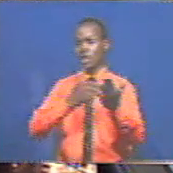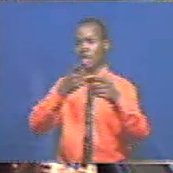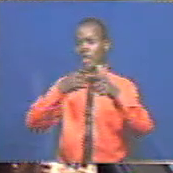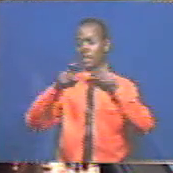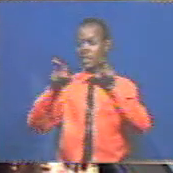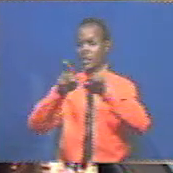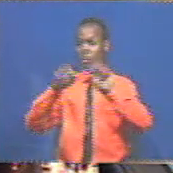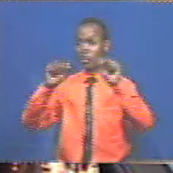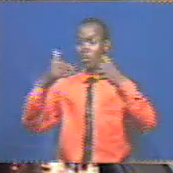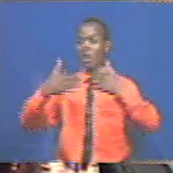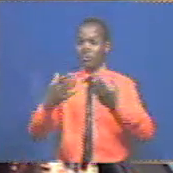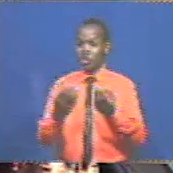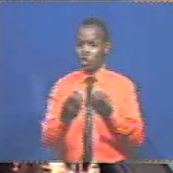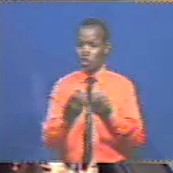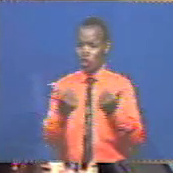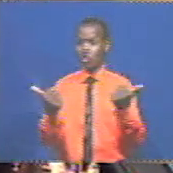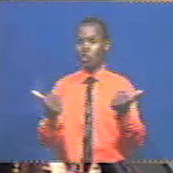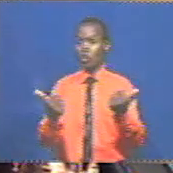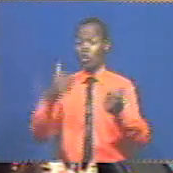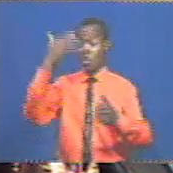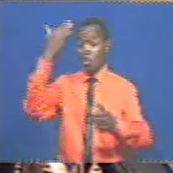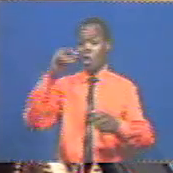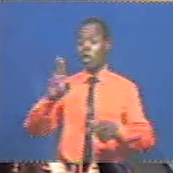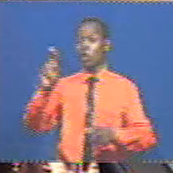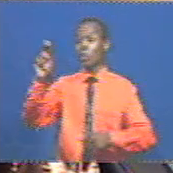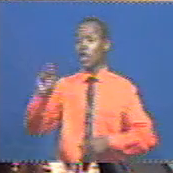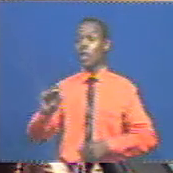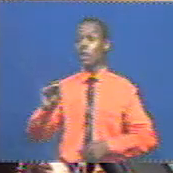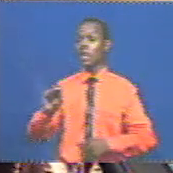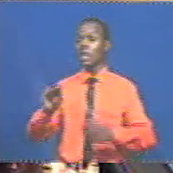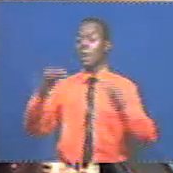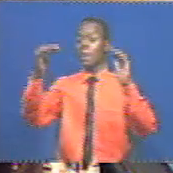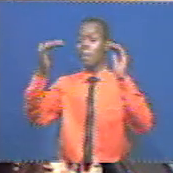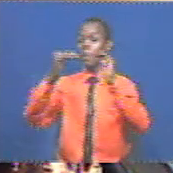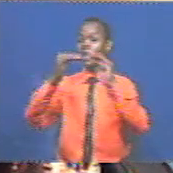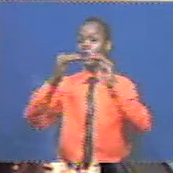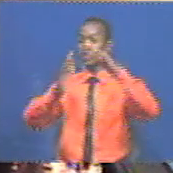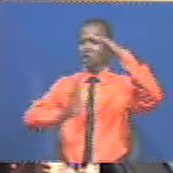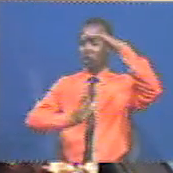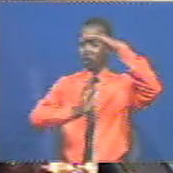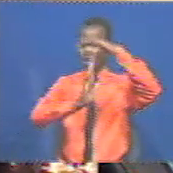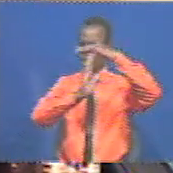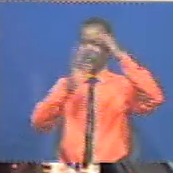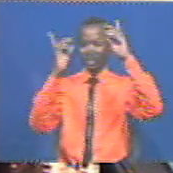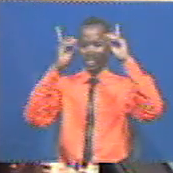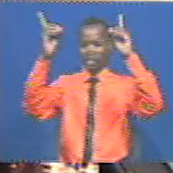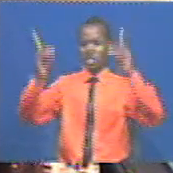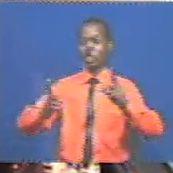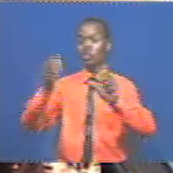have resolution to be made because it's the UN habit that assembly is the highest decision-making body